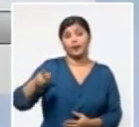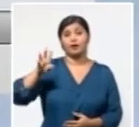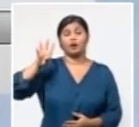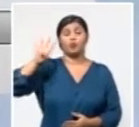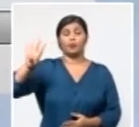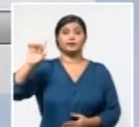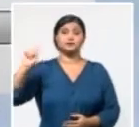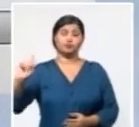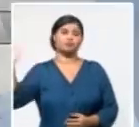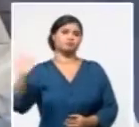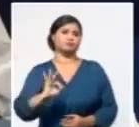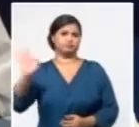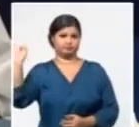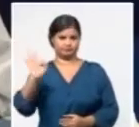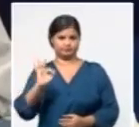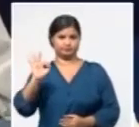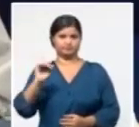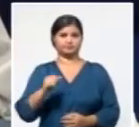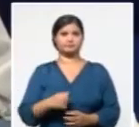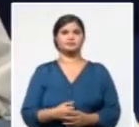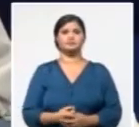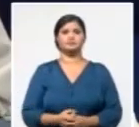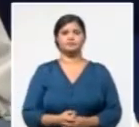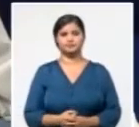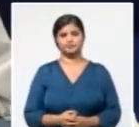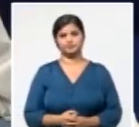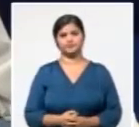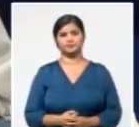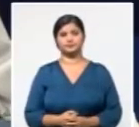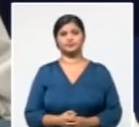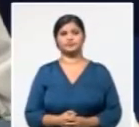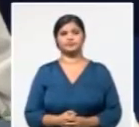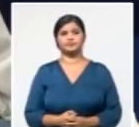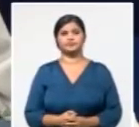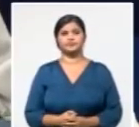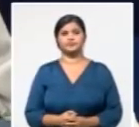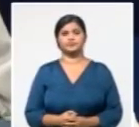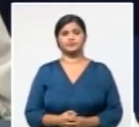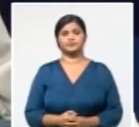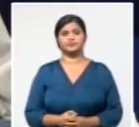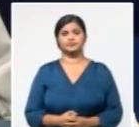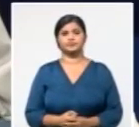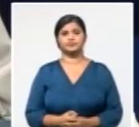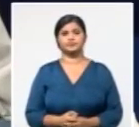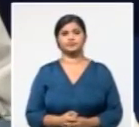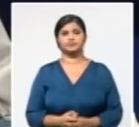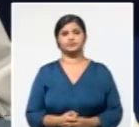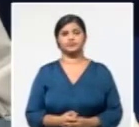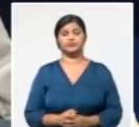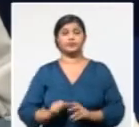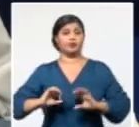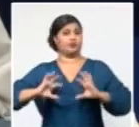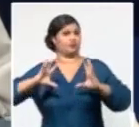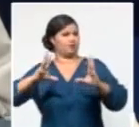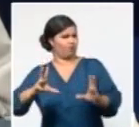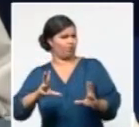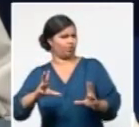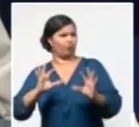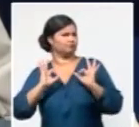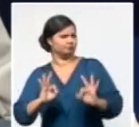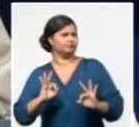4.41% lethality for the region. In the world, the region of the Americas,